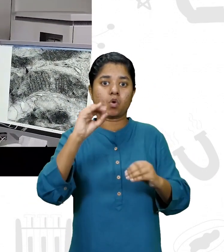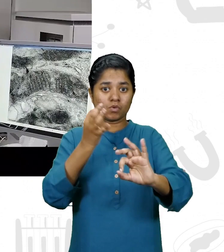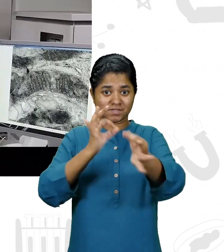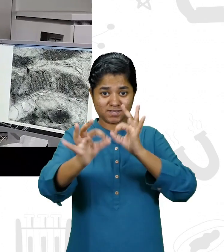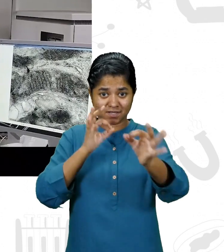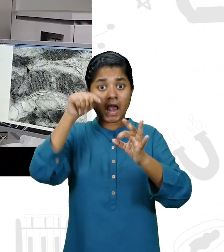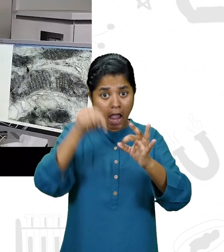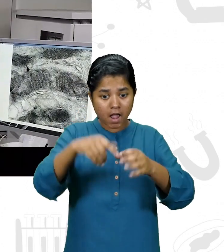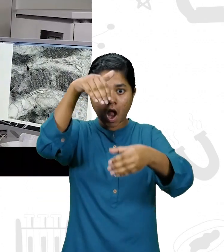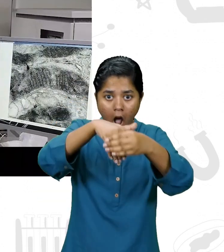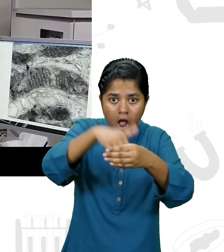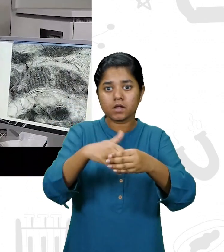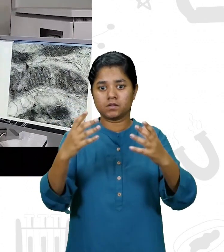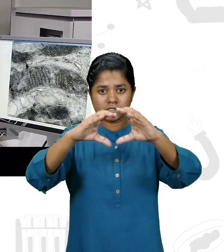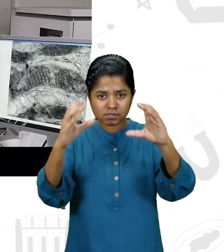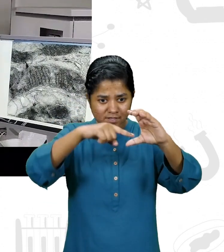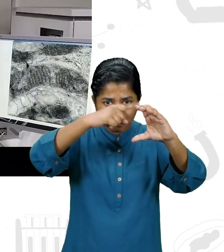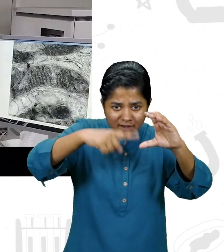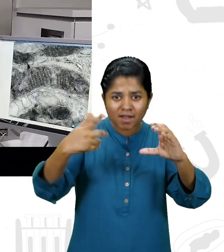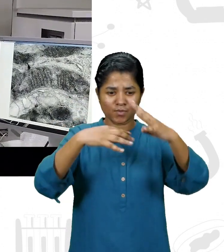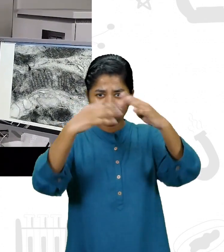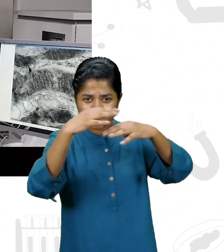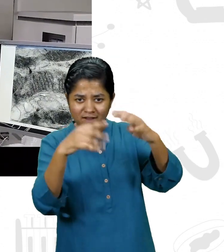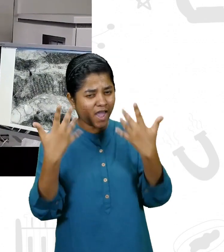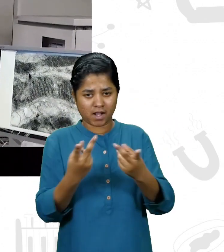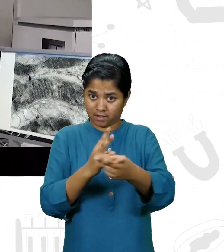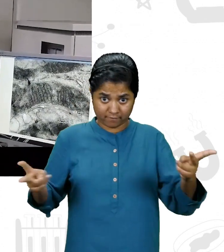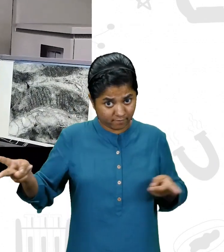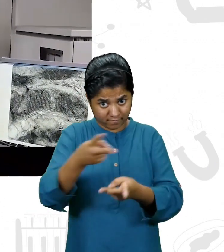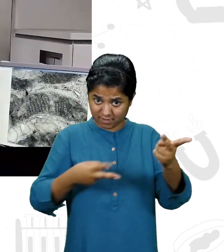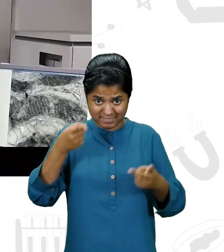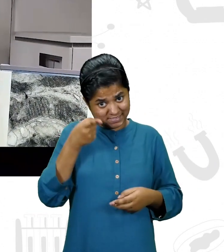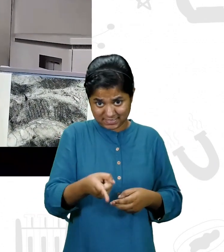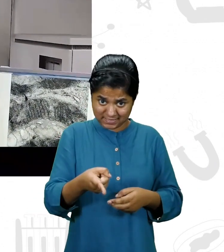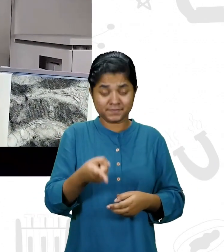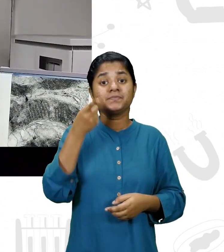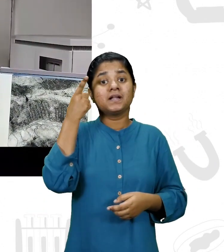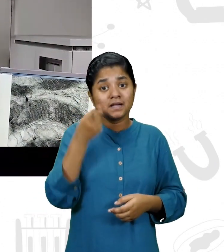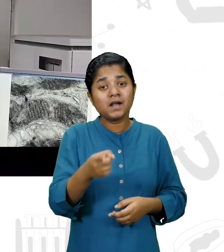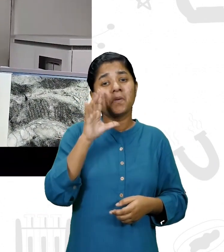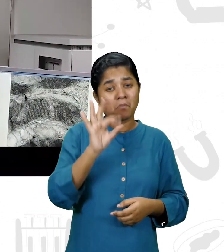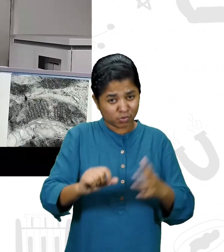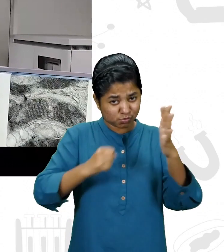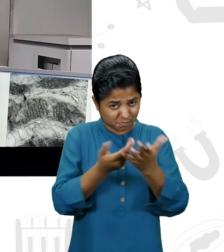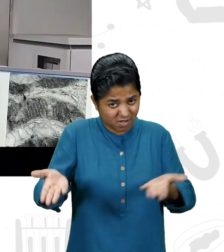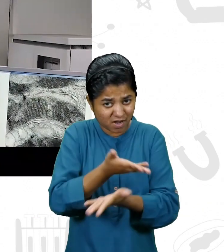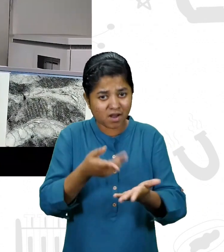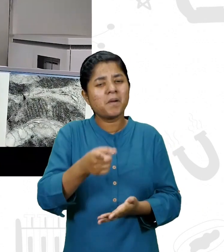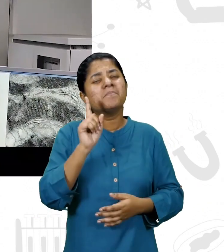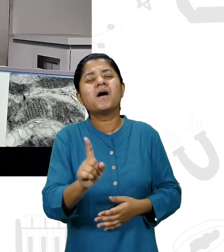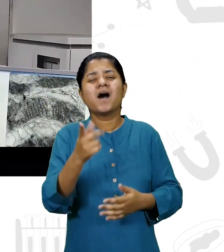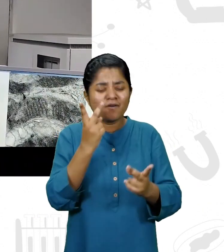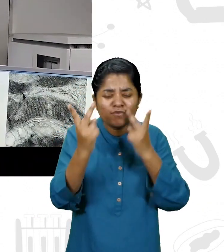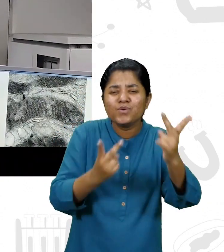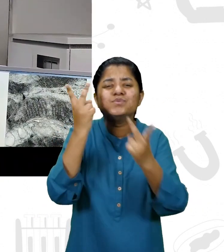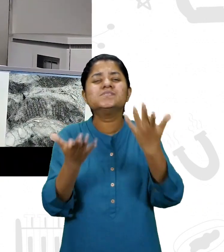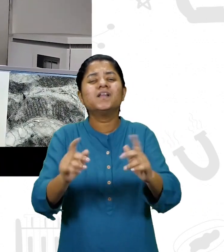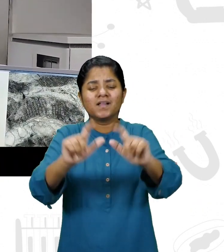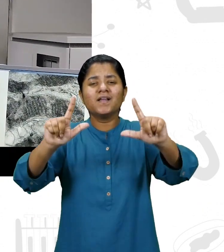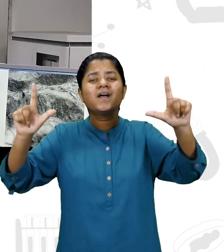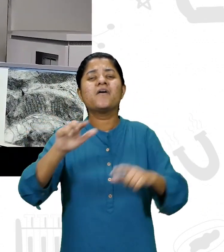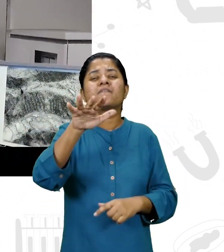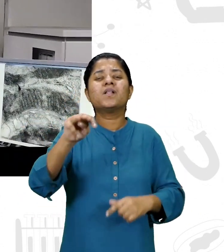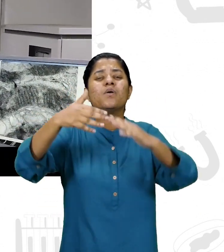routine cell biology stuff that we see, the cells, the mitochondria, the Golgi apparatus, they all can be visualized at less